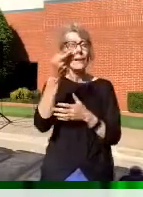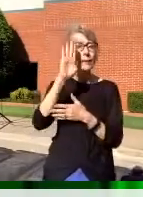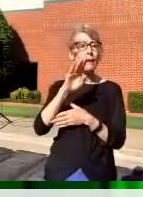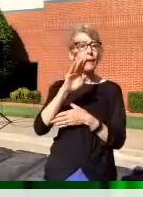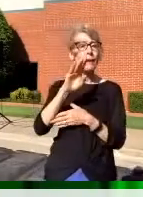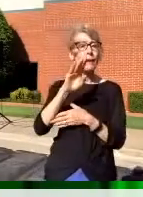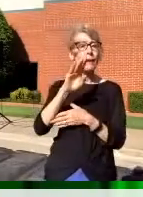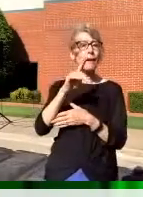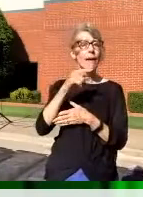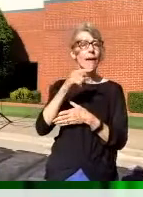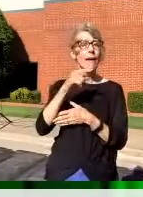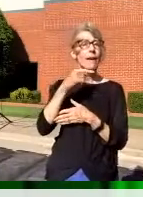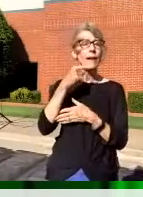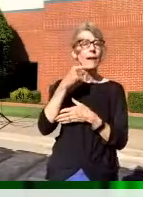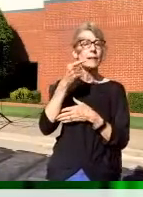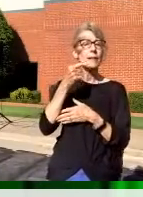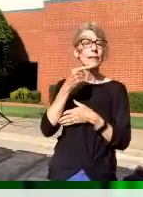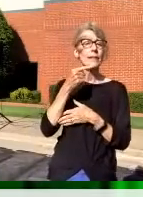Jesus says to his apostles,